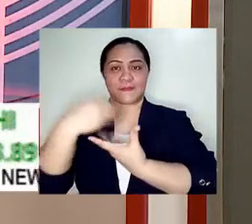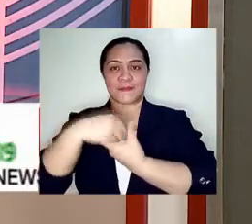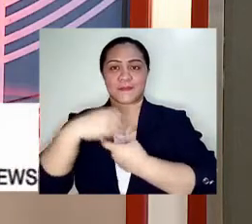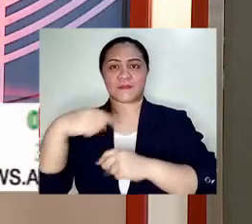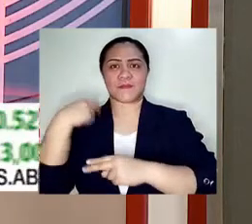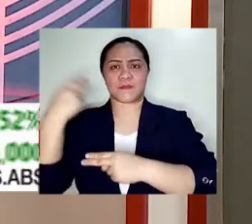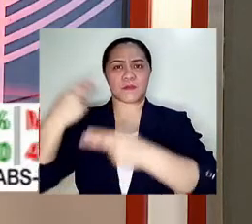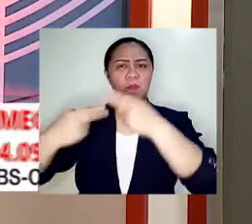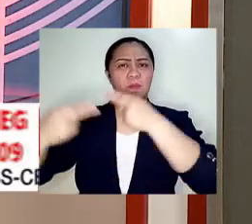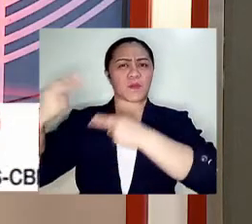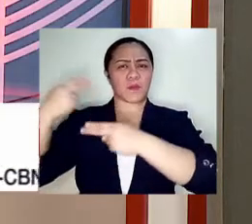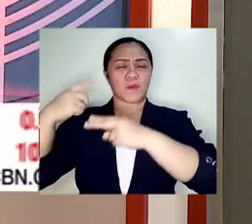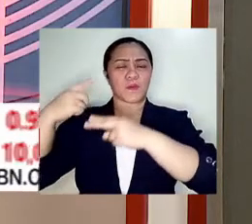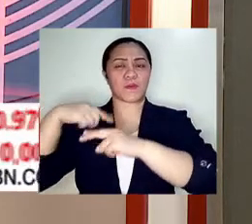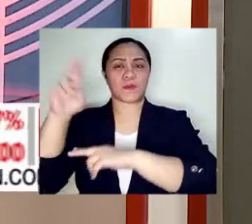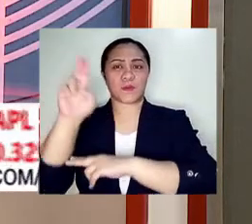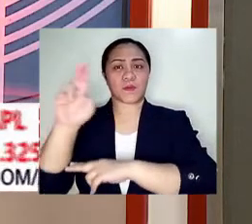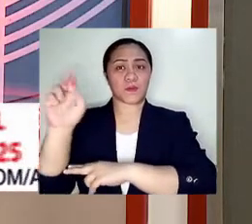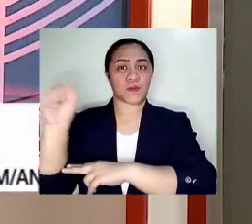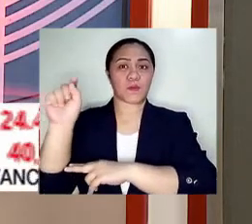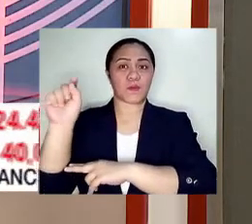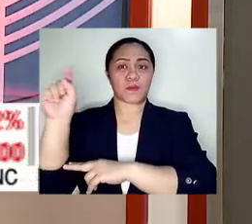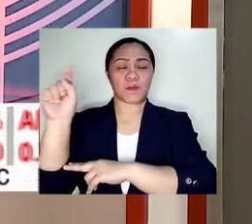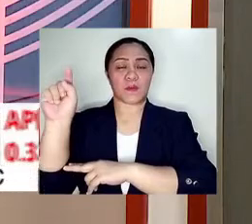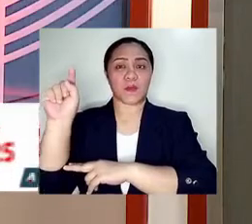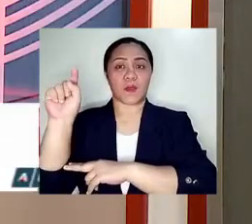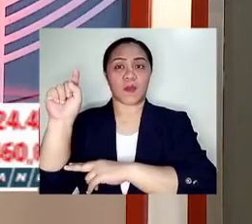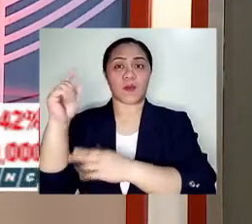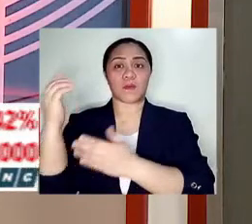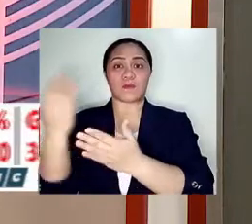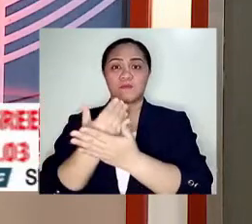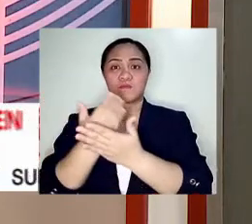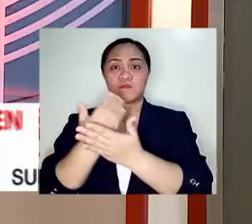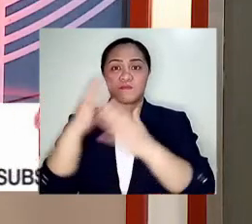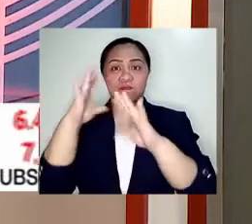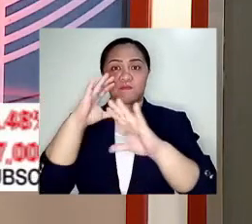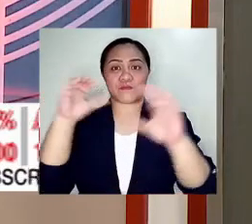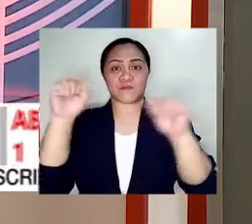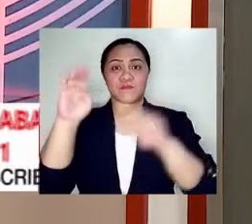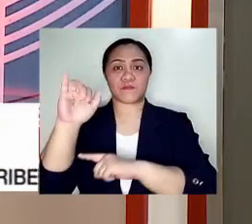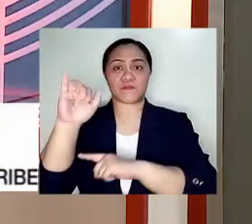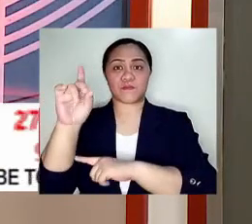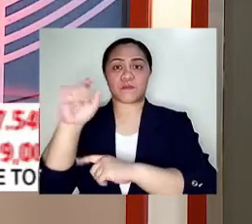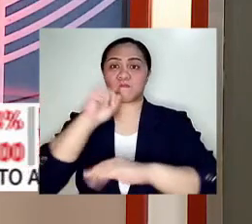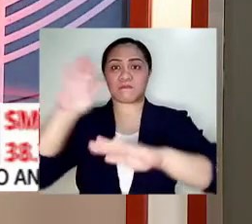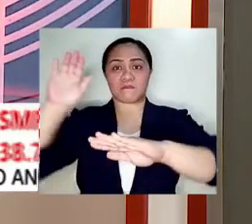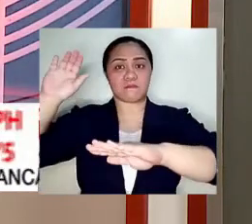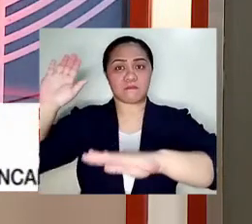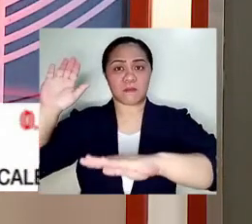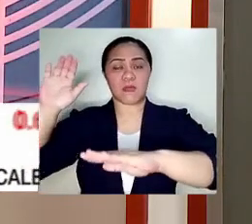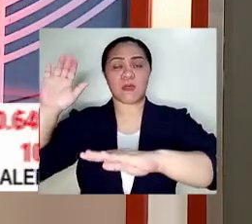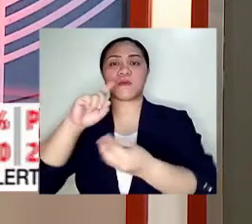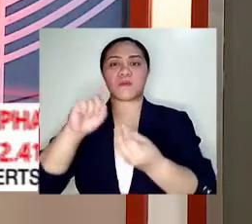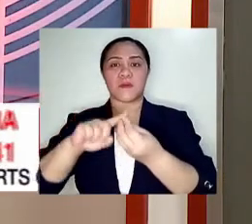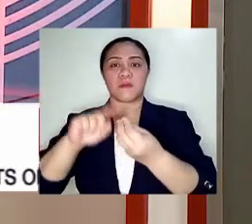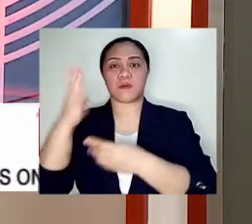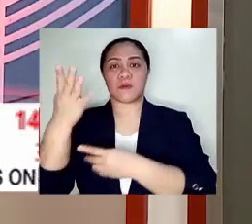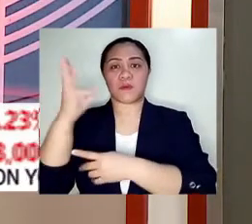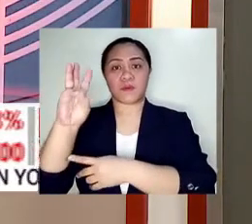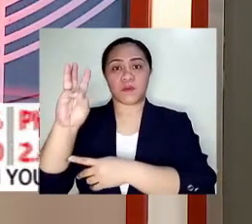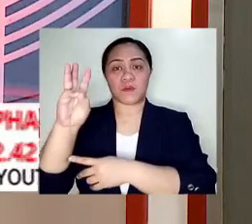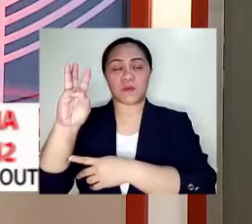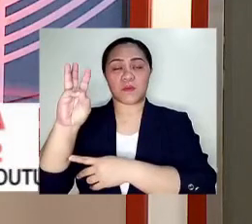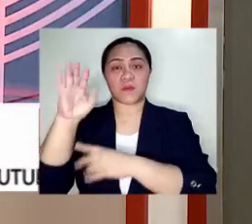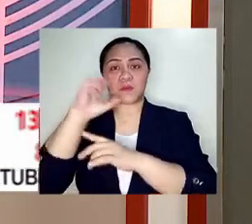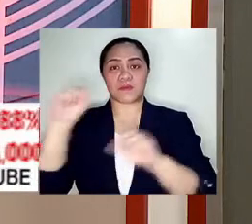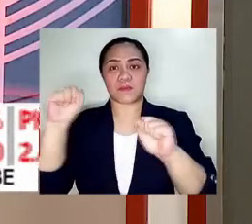in America as Joseph Robinette Biden Jr. was sworn in as the nation's 46th president. In his inaugural